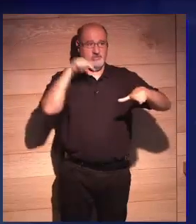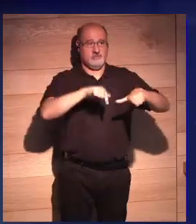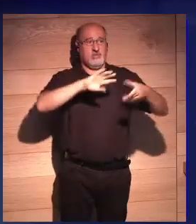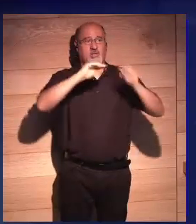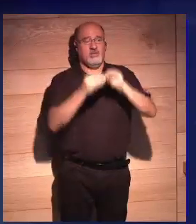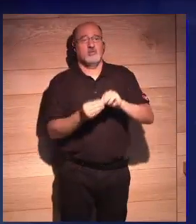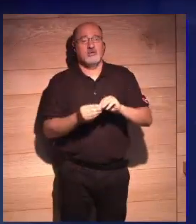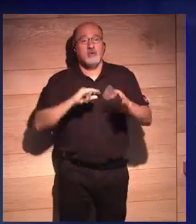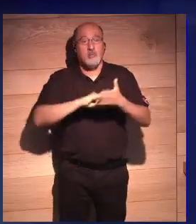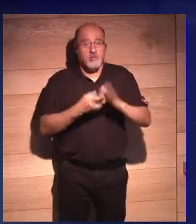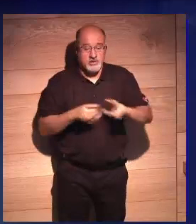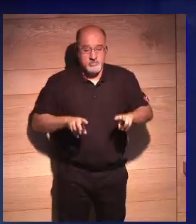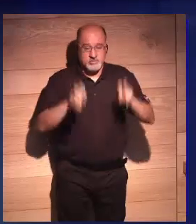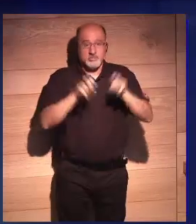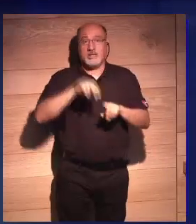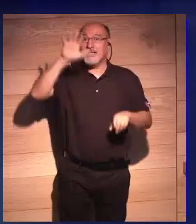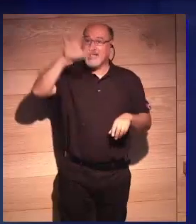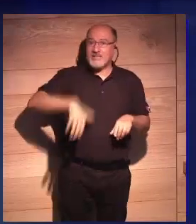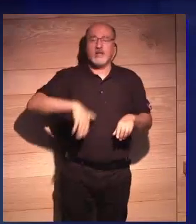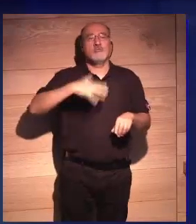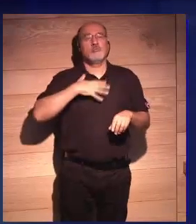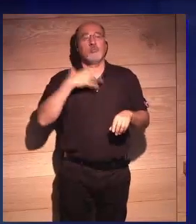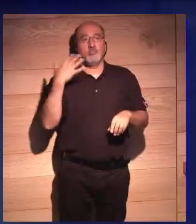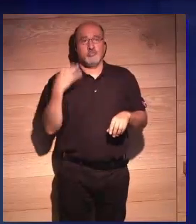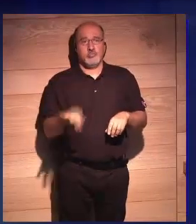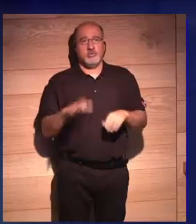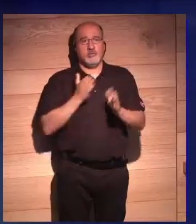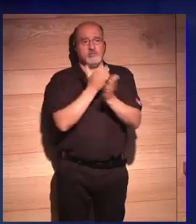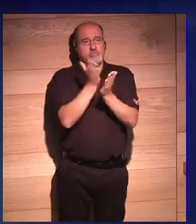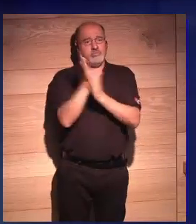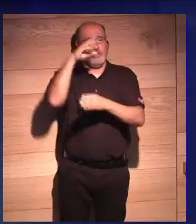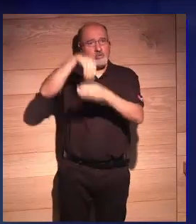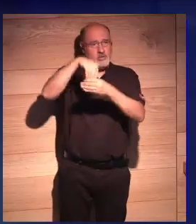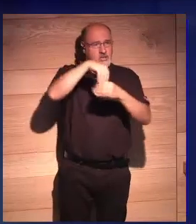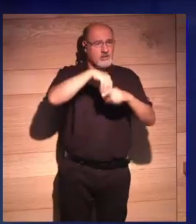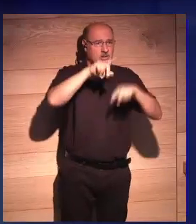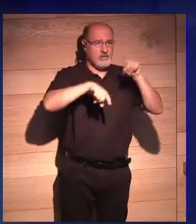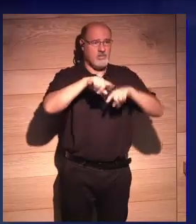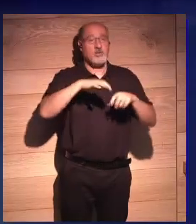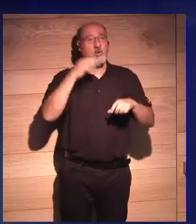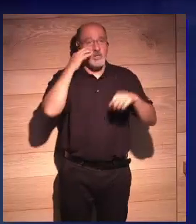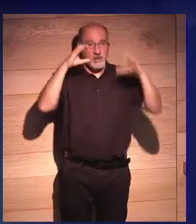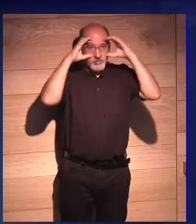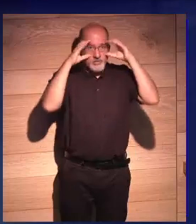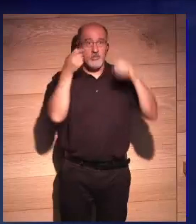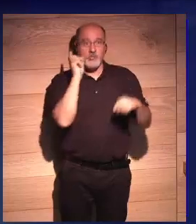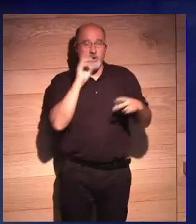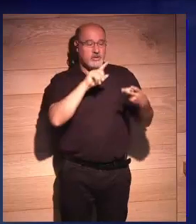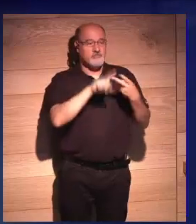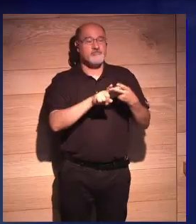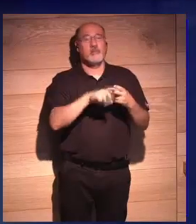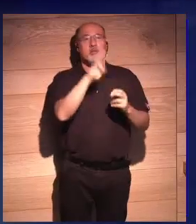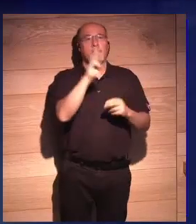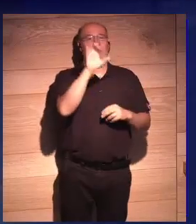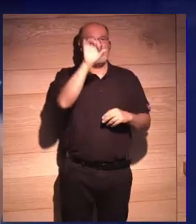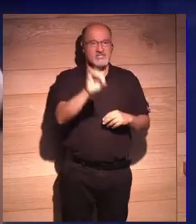you will have to do things differently. For example, in the Catalonia tourism project, we had different types of content for mobile,